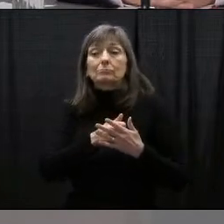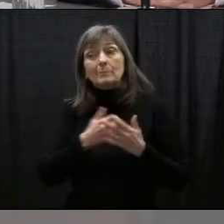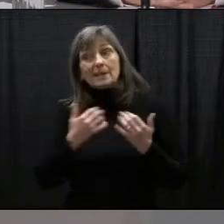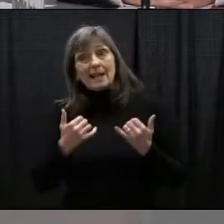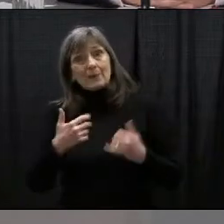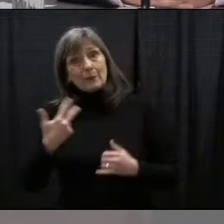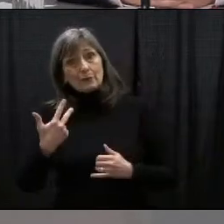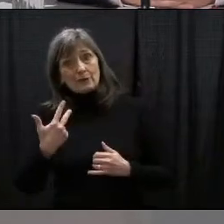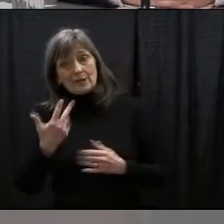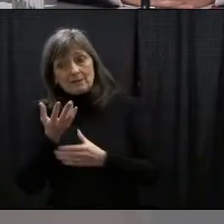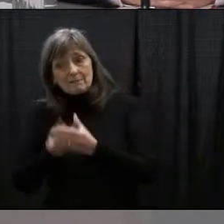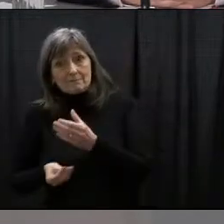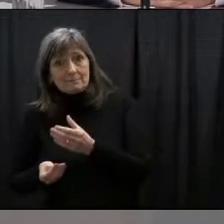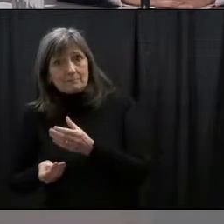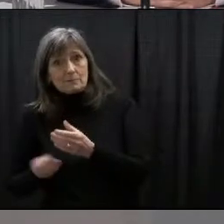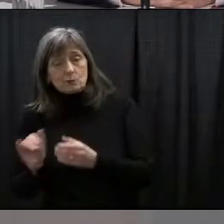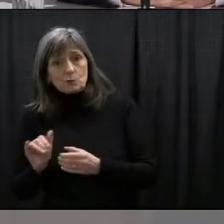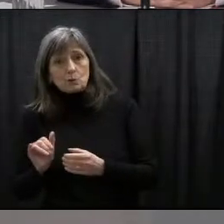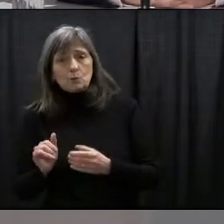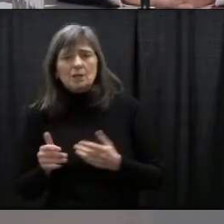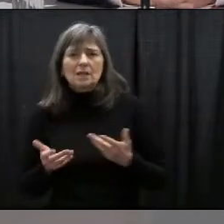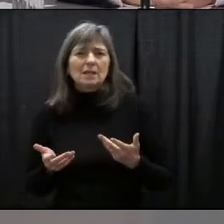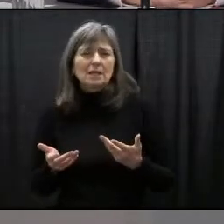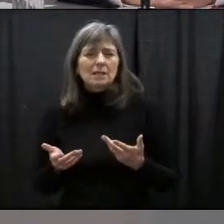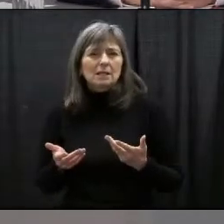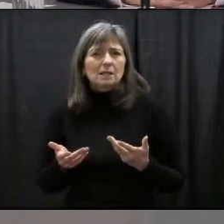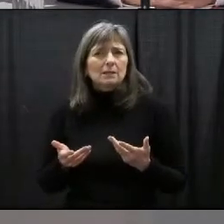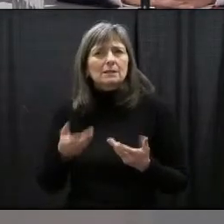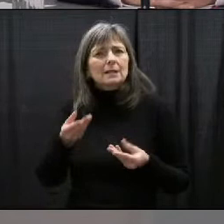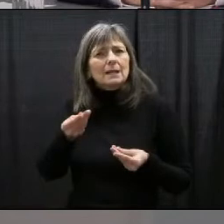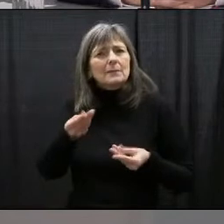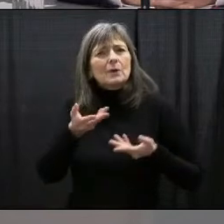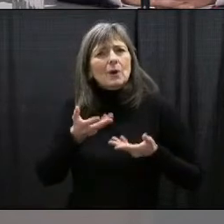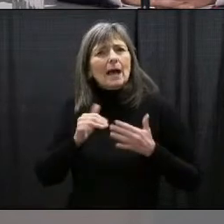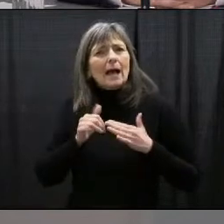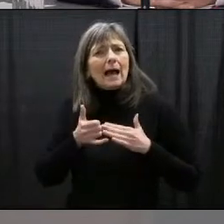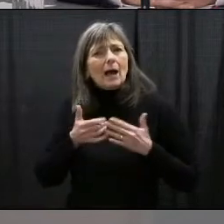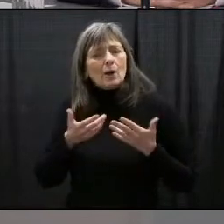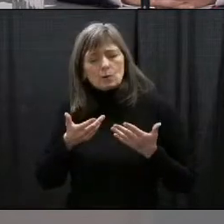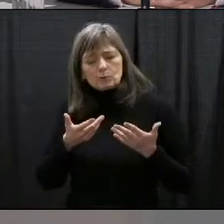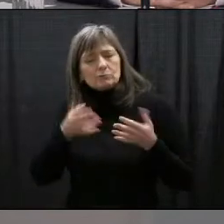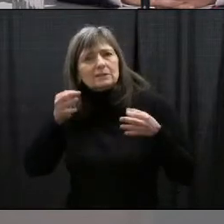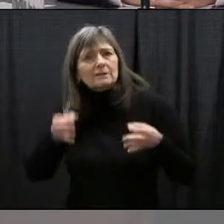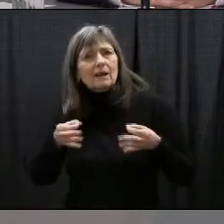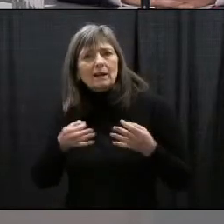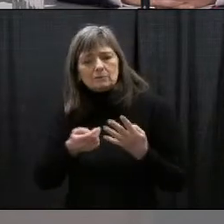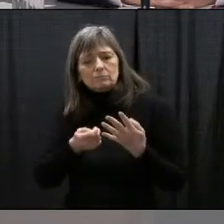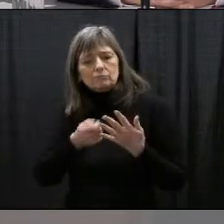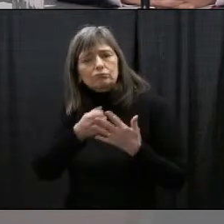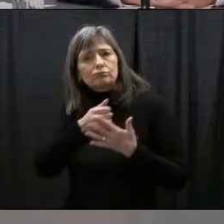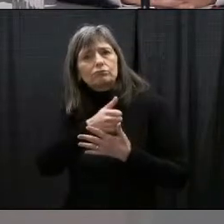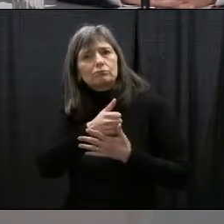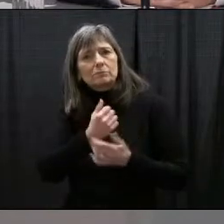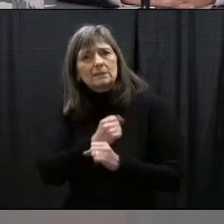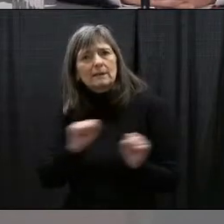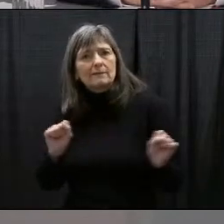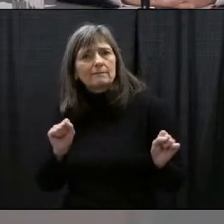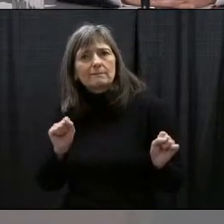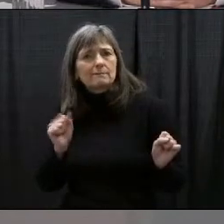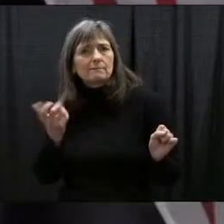COVID. So could you expand on the indicators that we're past our Omicron peak and that it's safe to do this